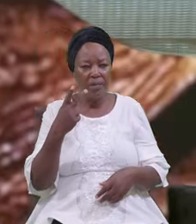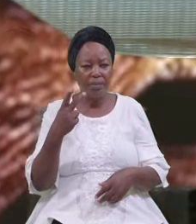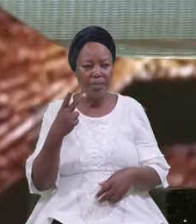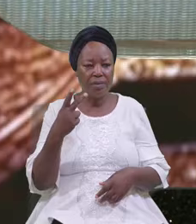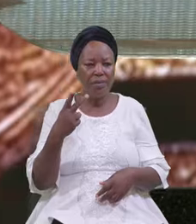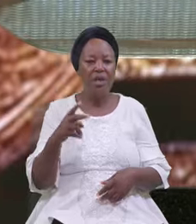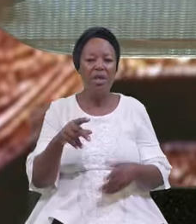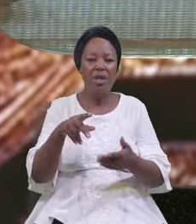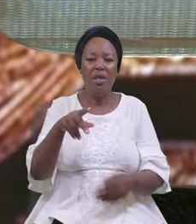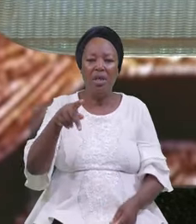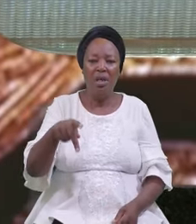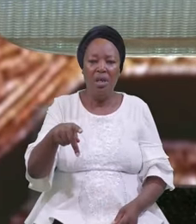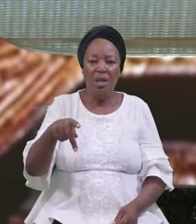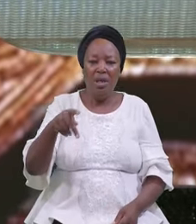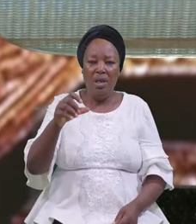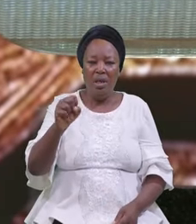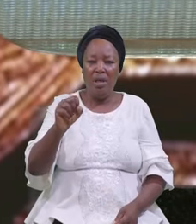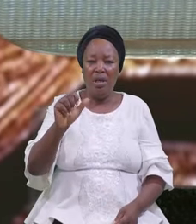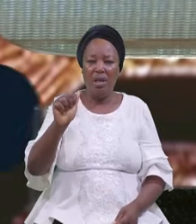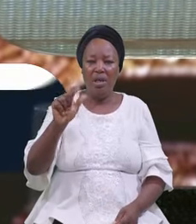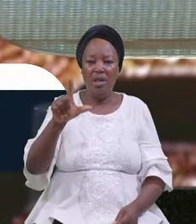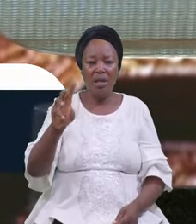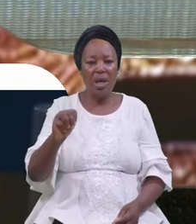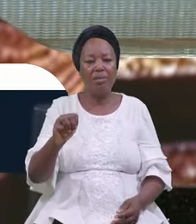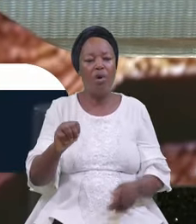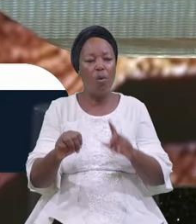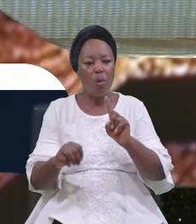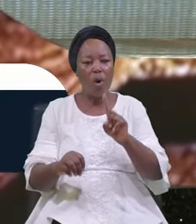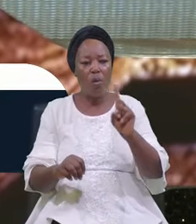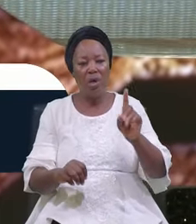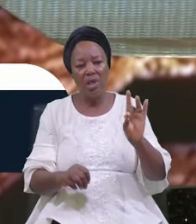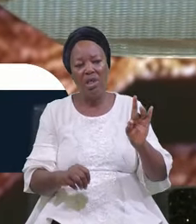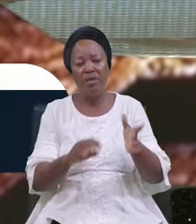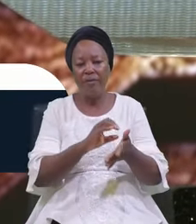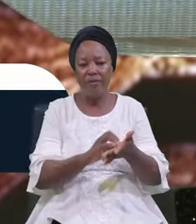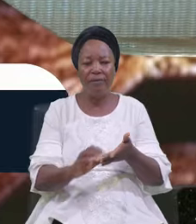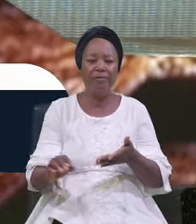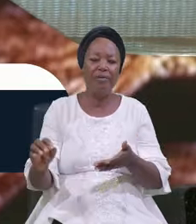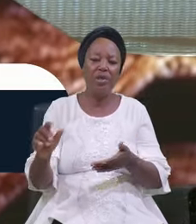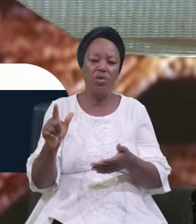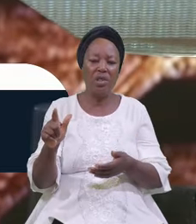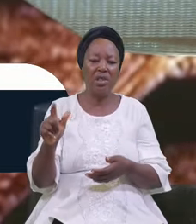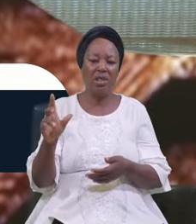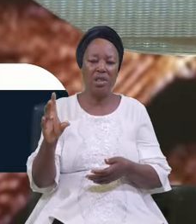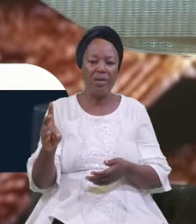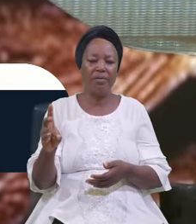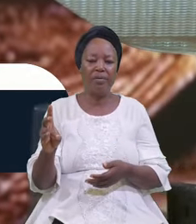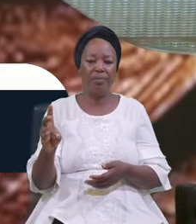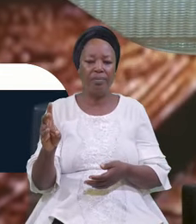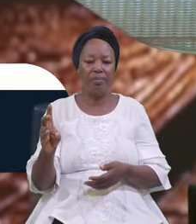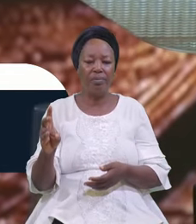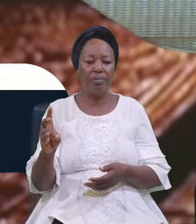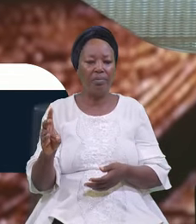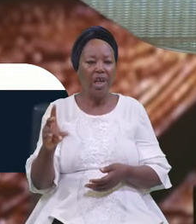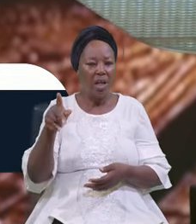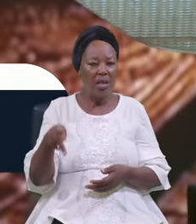look at Psalm 118, and I'm reading here now from verse 27. Psalm 118, verse 27.